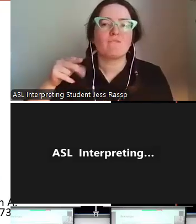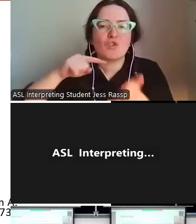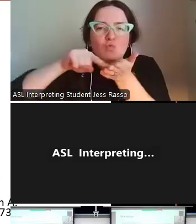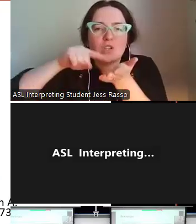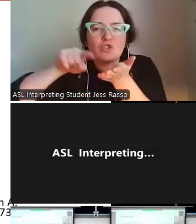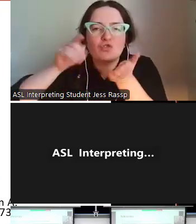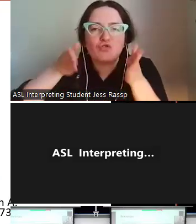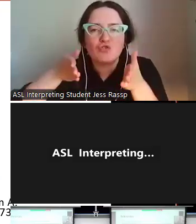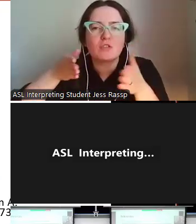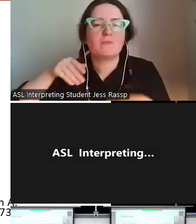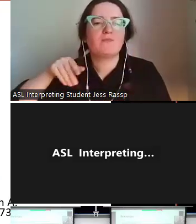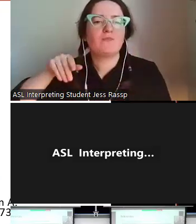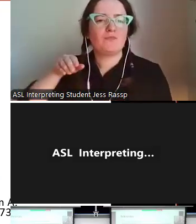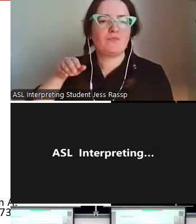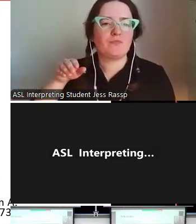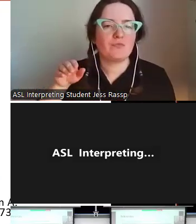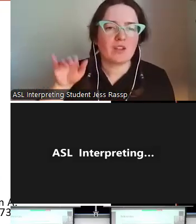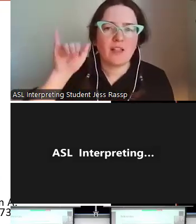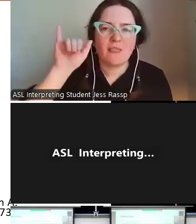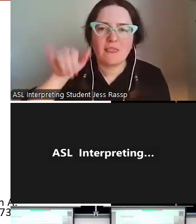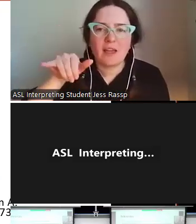think it's that one.